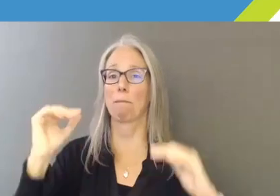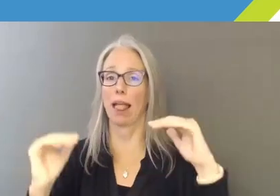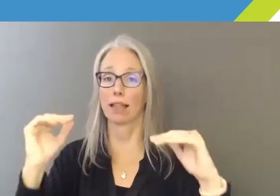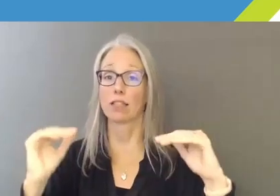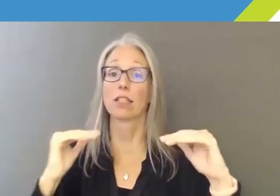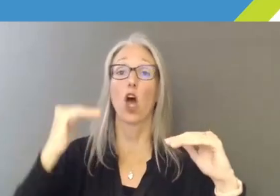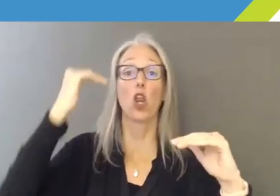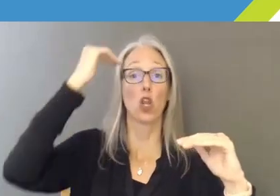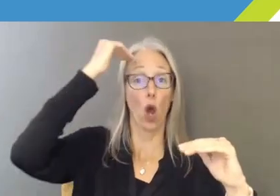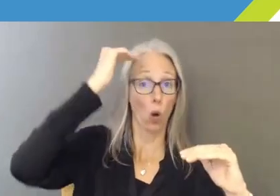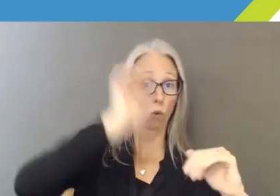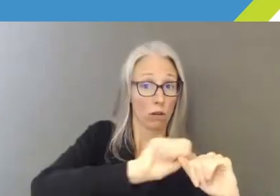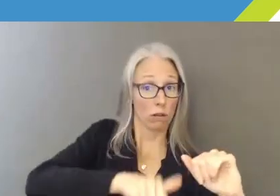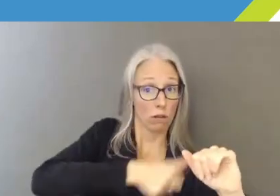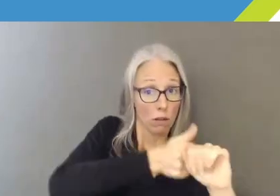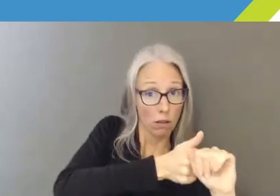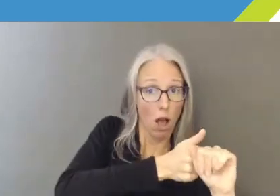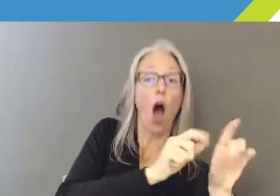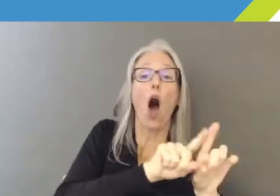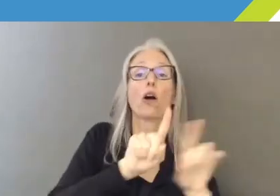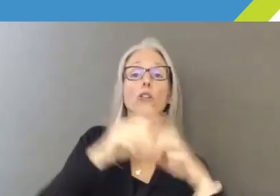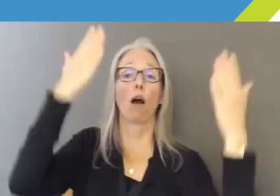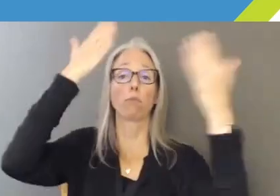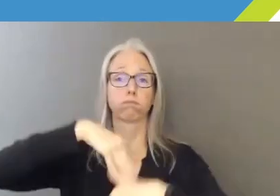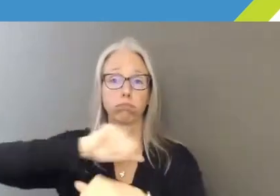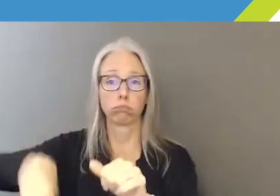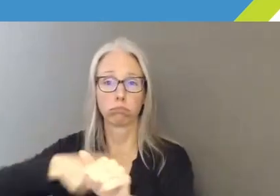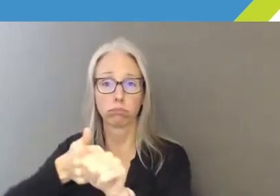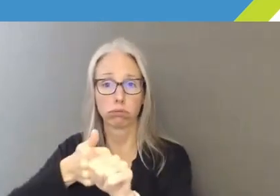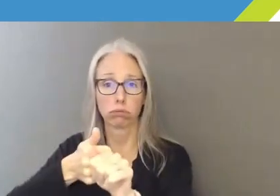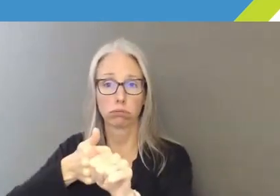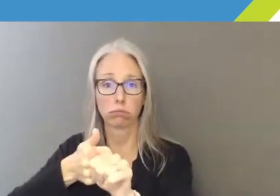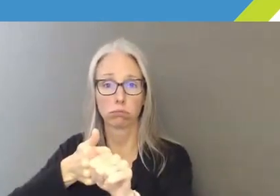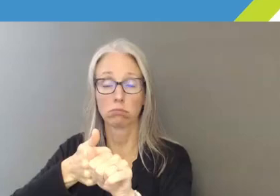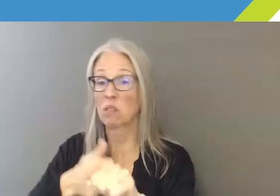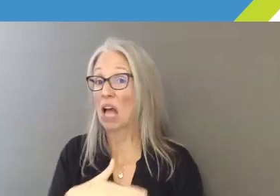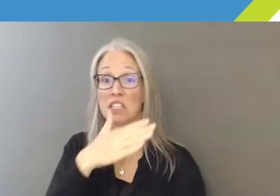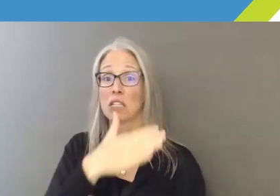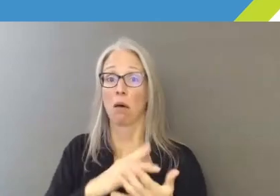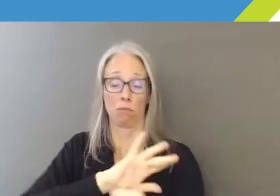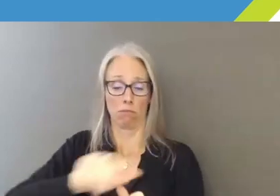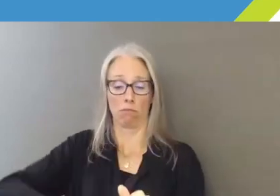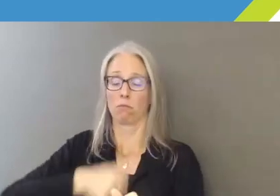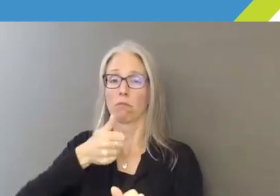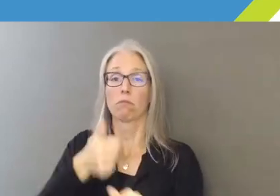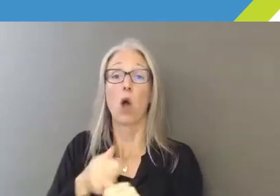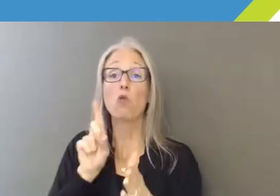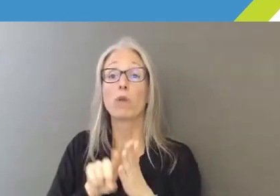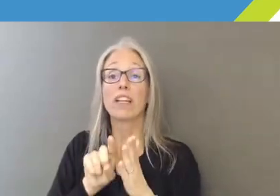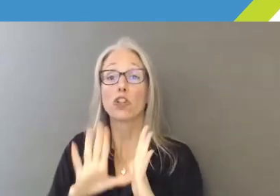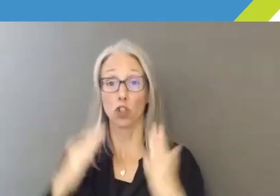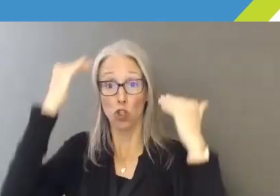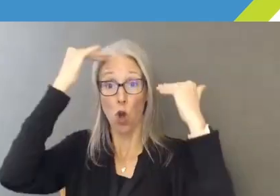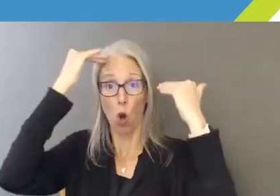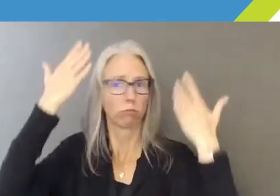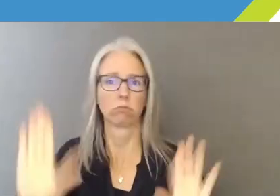also unknown confounders. So there may be factors out there that are potential confounders that researchers haven't even thought about yet, but the act of